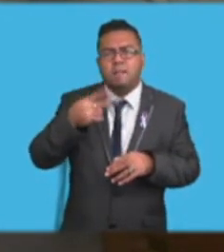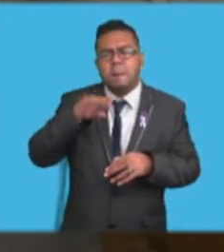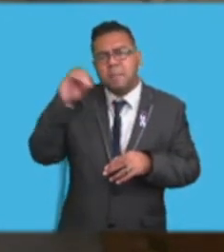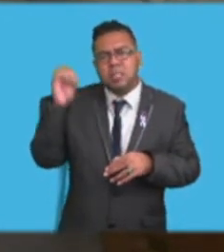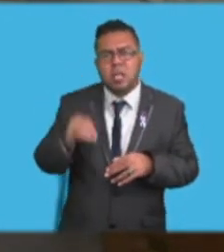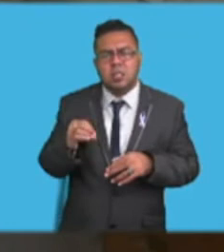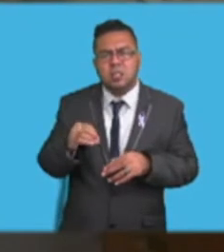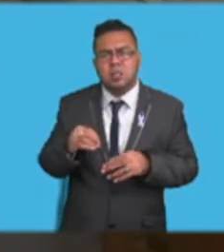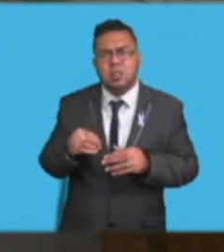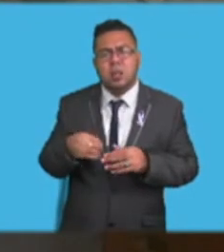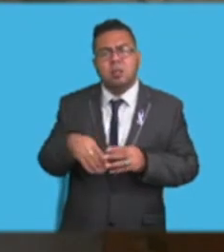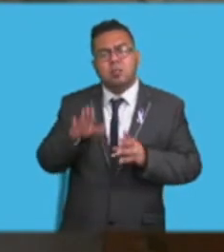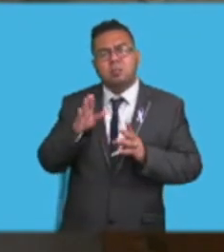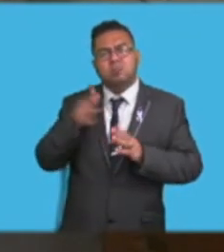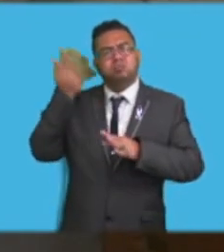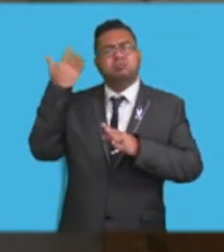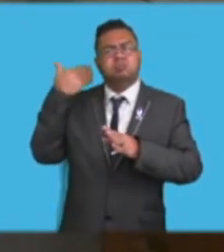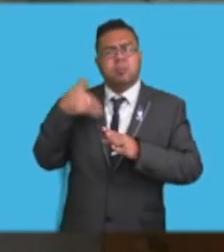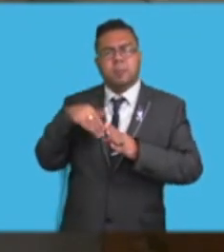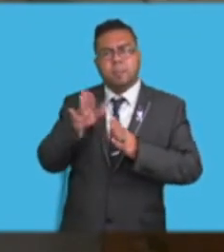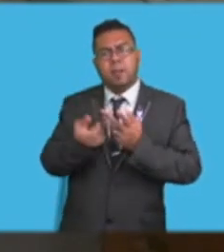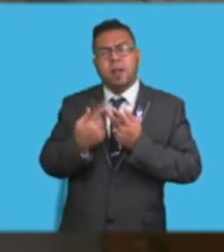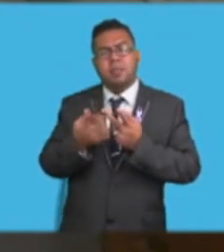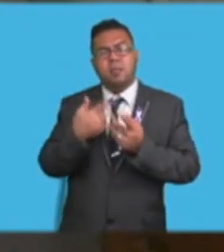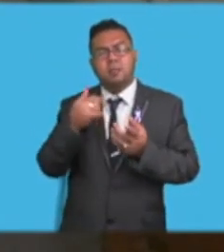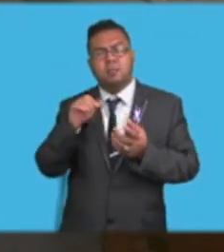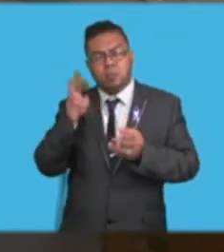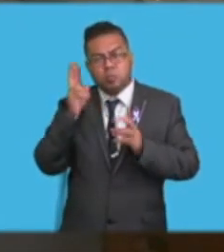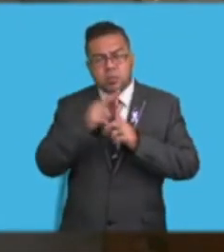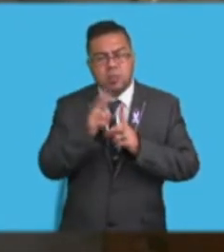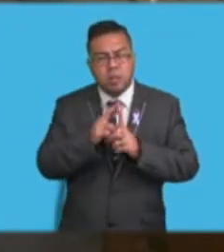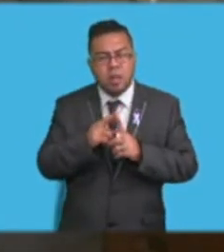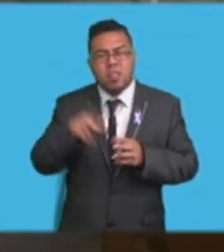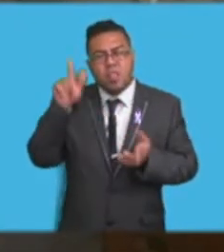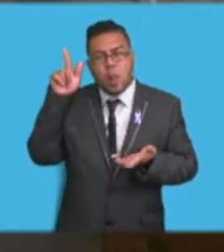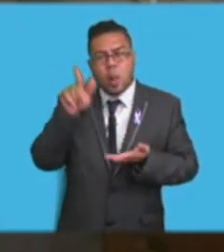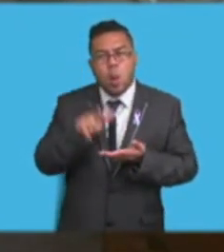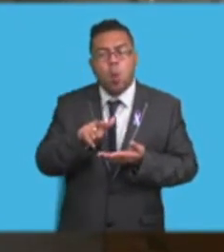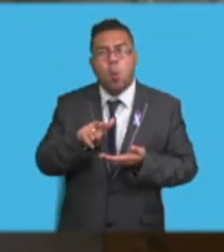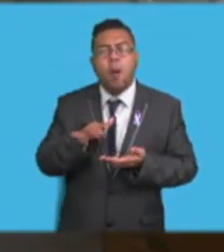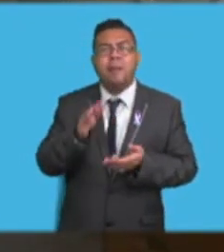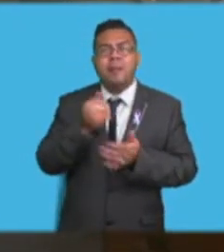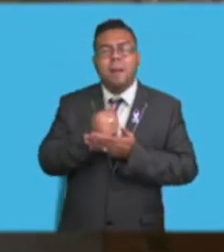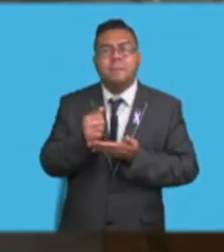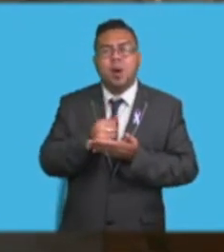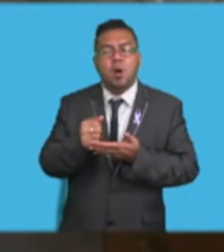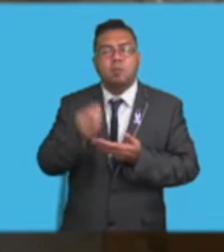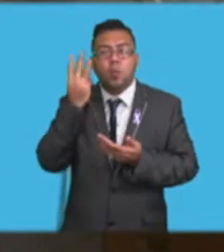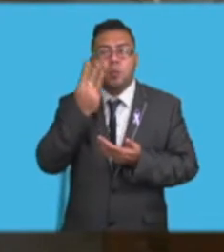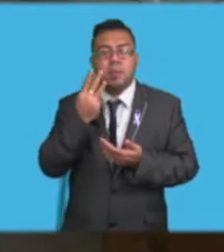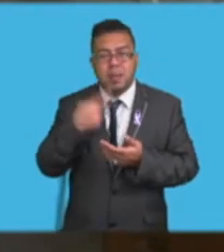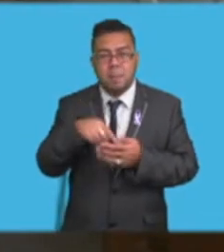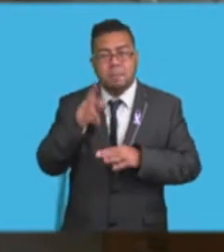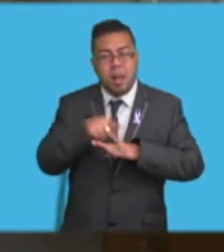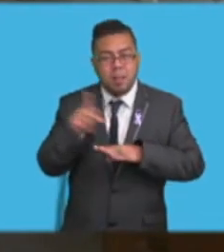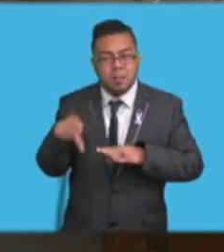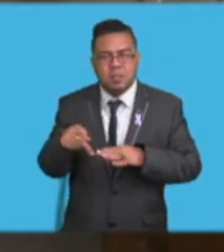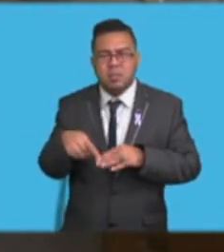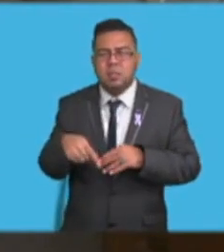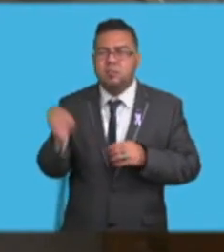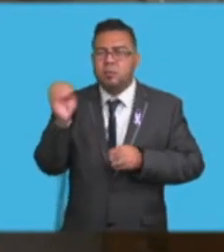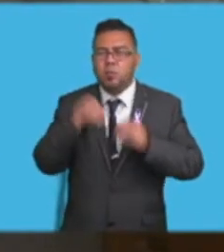gender stereotyping and other socio-economic reasons, the low number of females in parliament can also be attributed to the